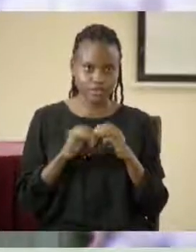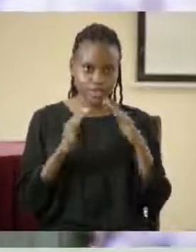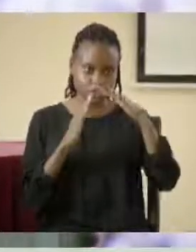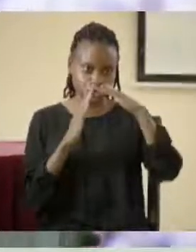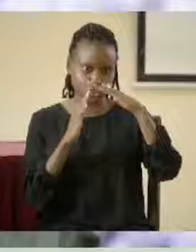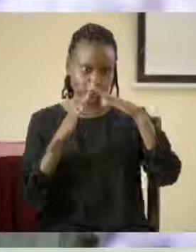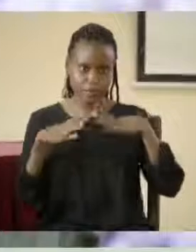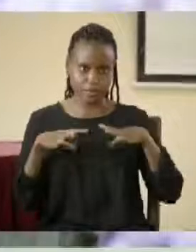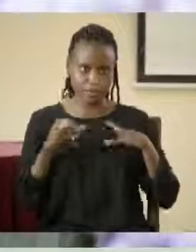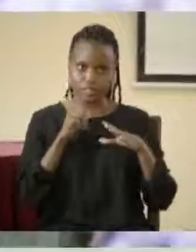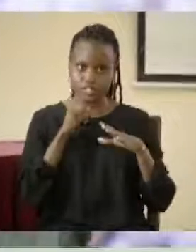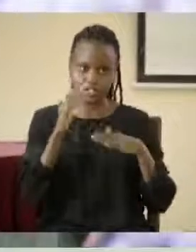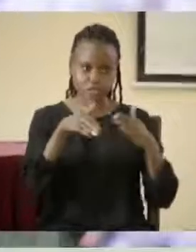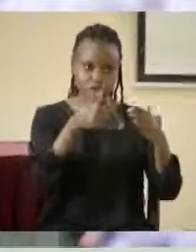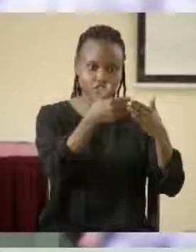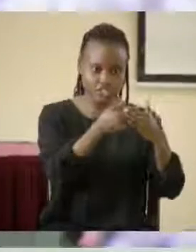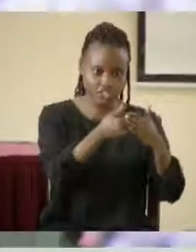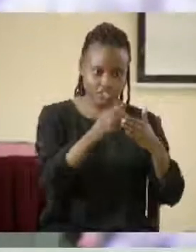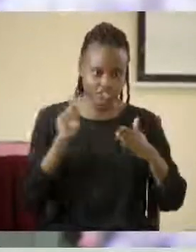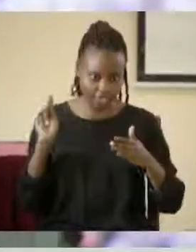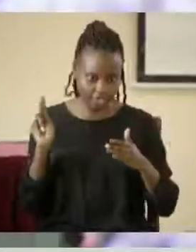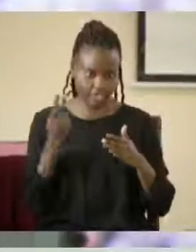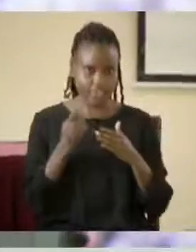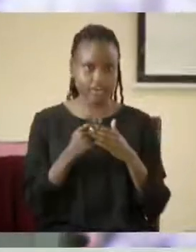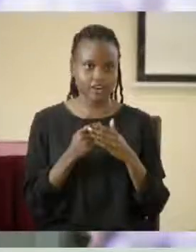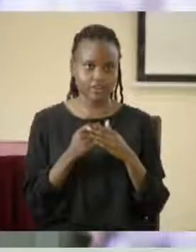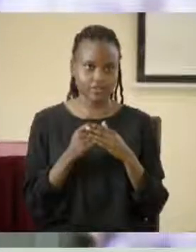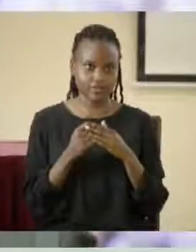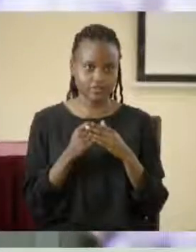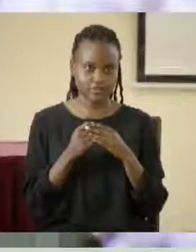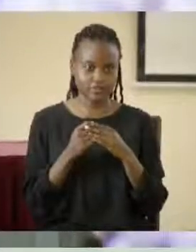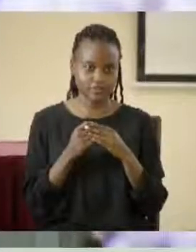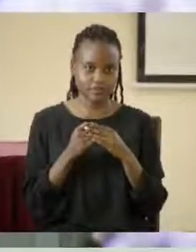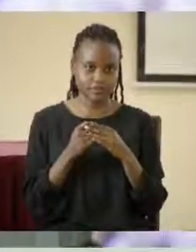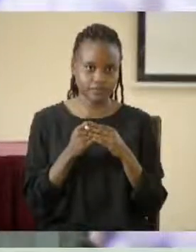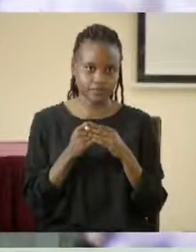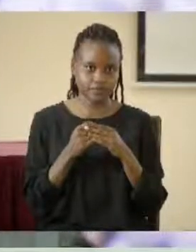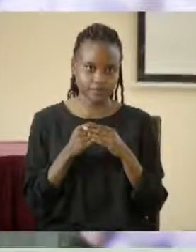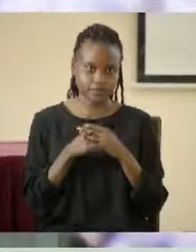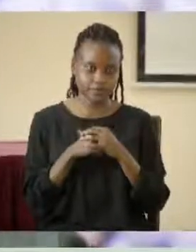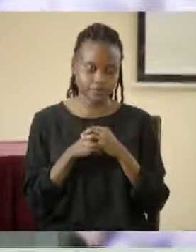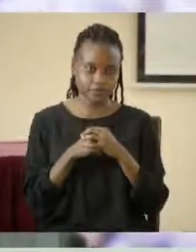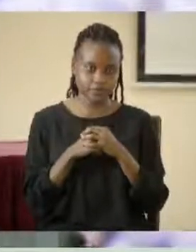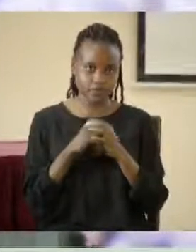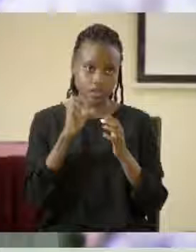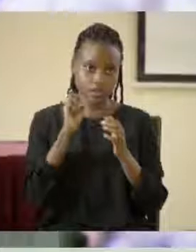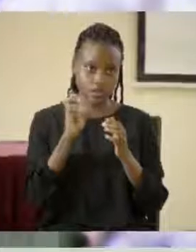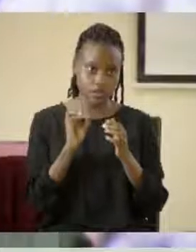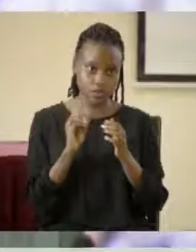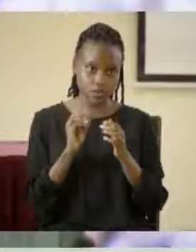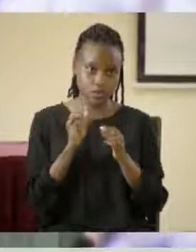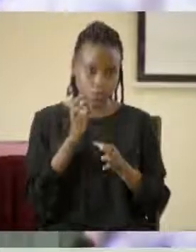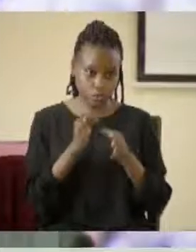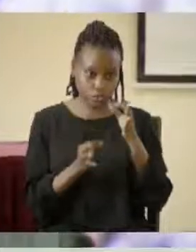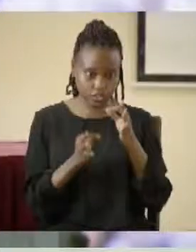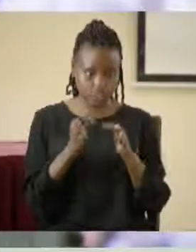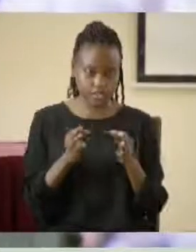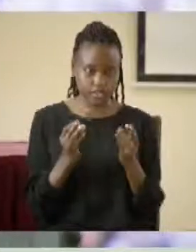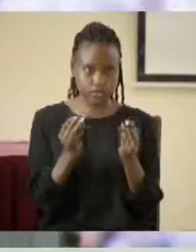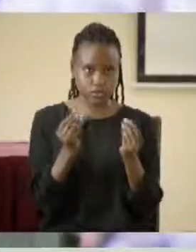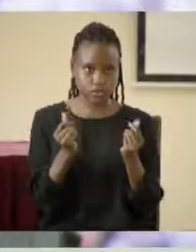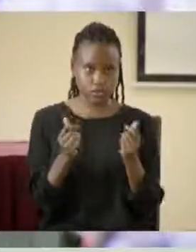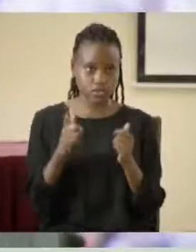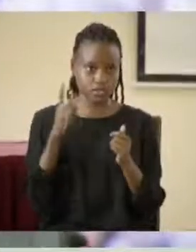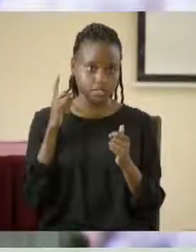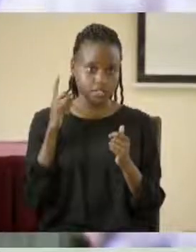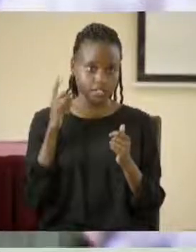not reaching the Kenyan along the streets. So justice solutions in legal